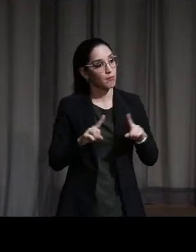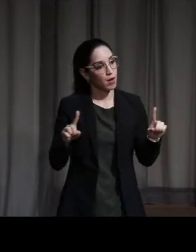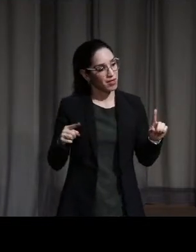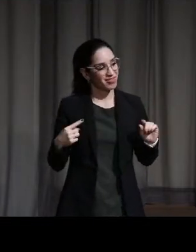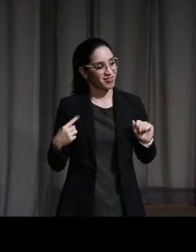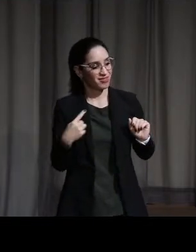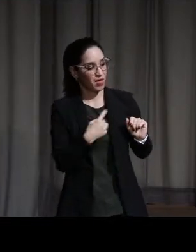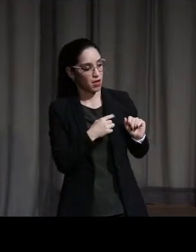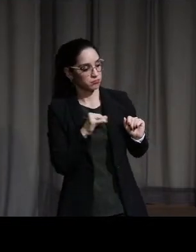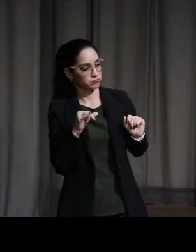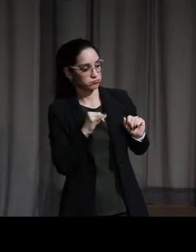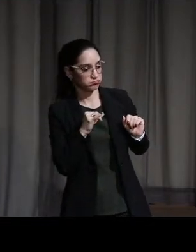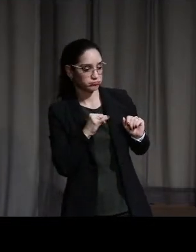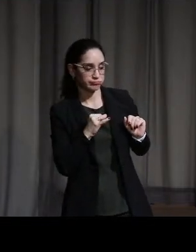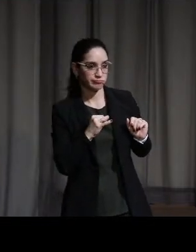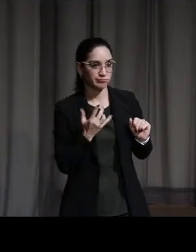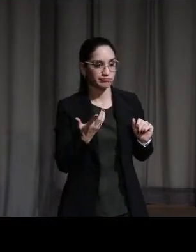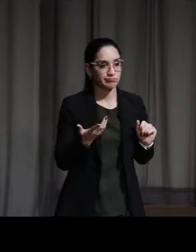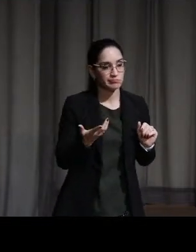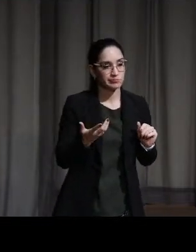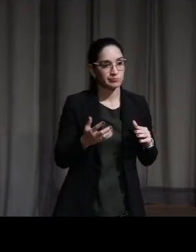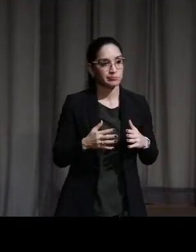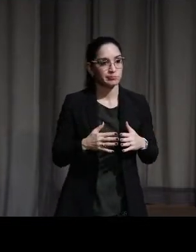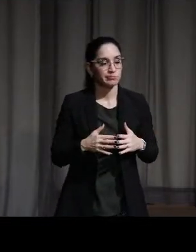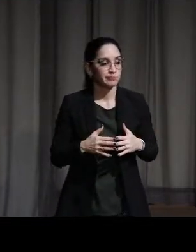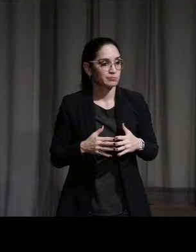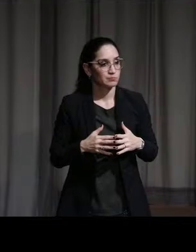But as a